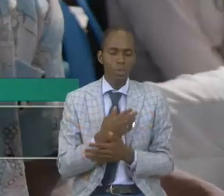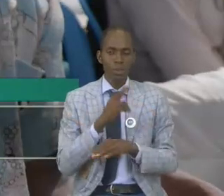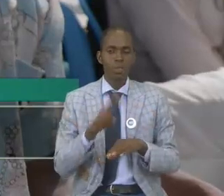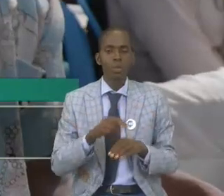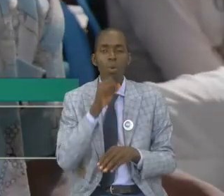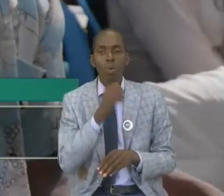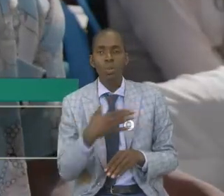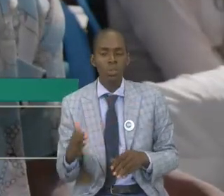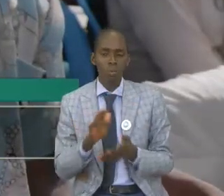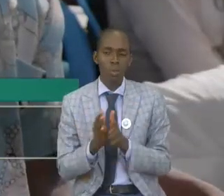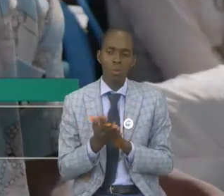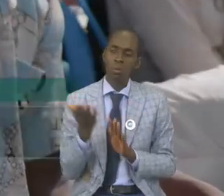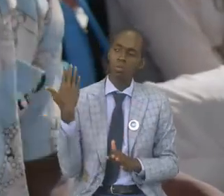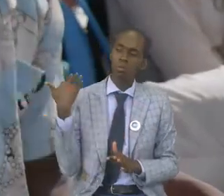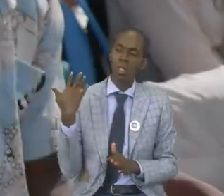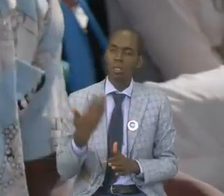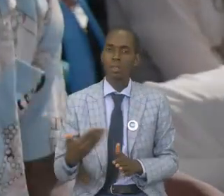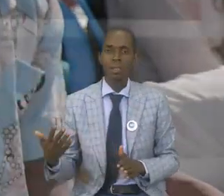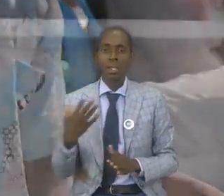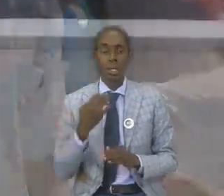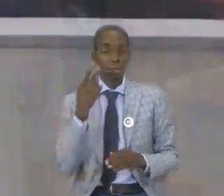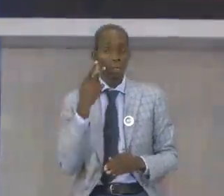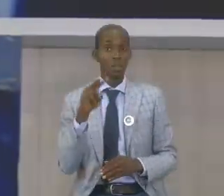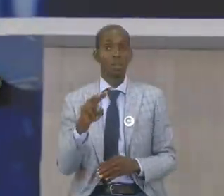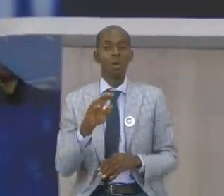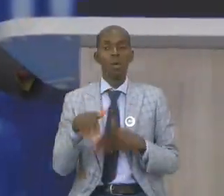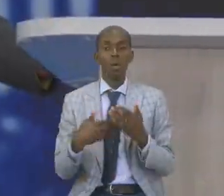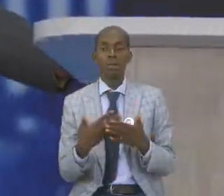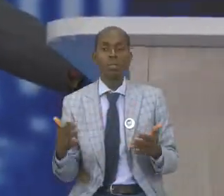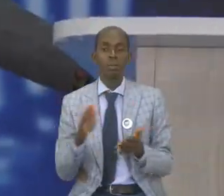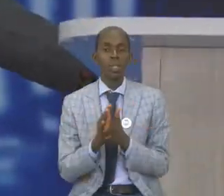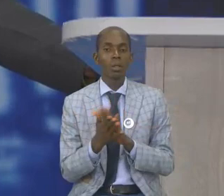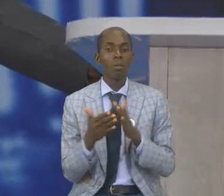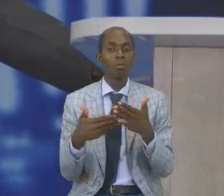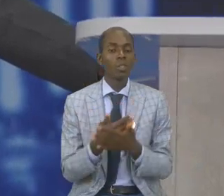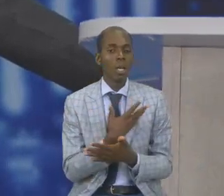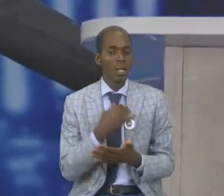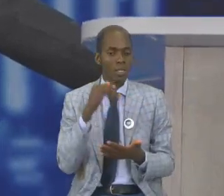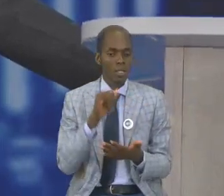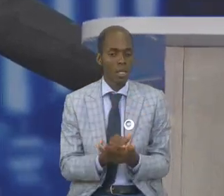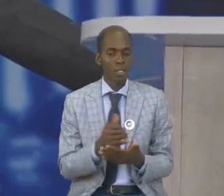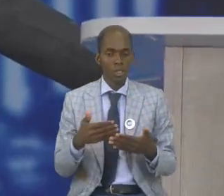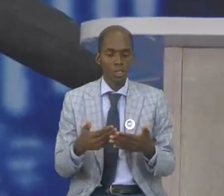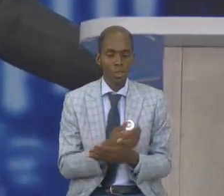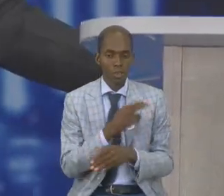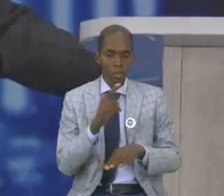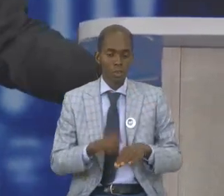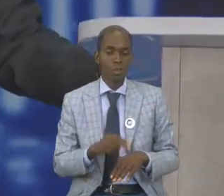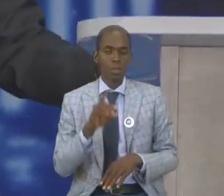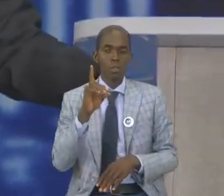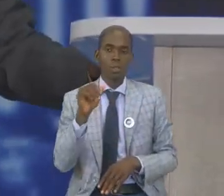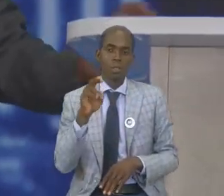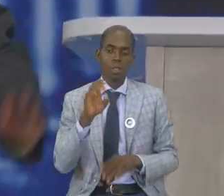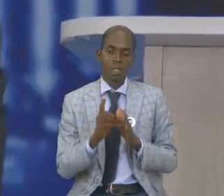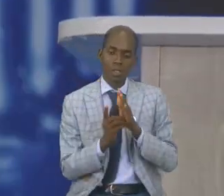and behold, all things have become new. And that new nature, he nurtured the nature. It